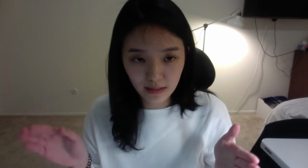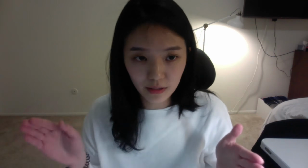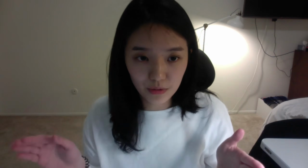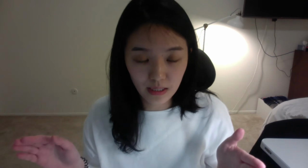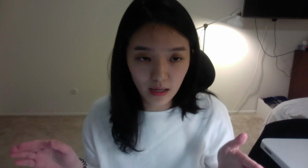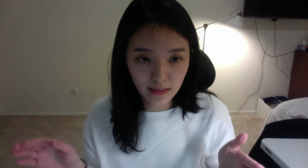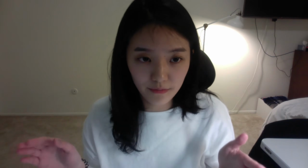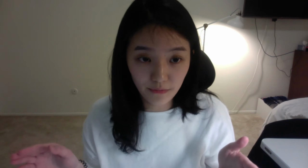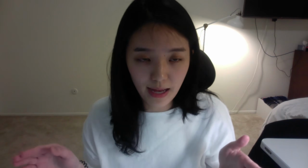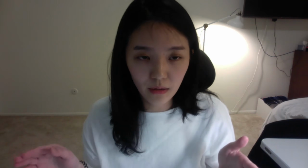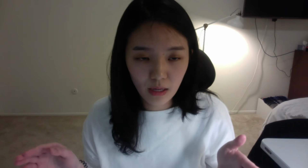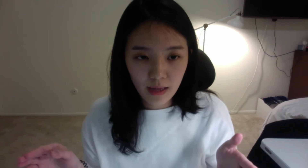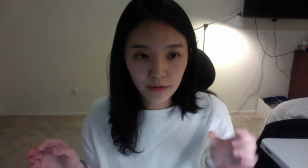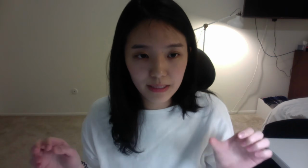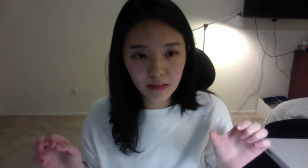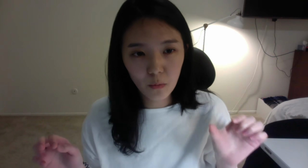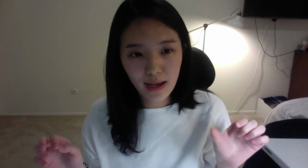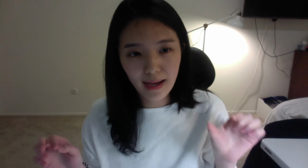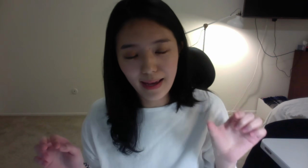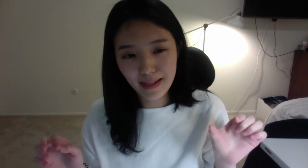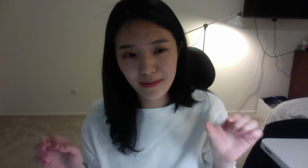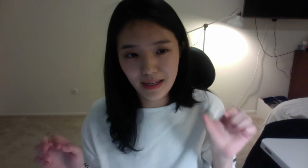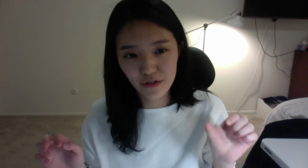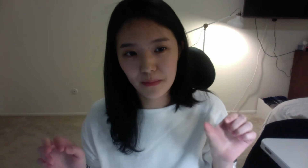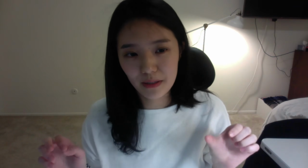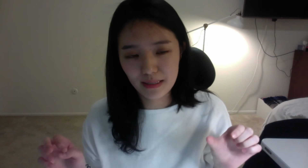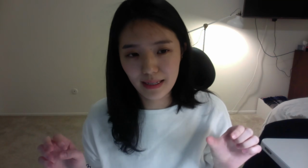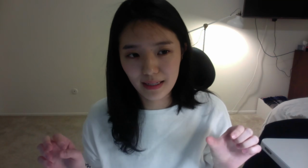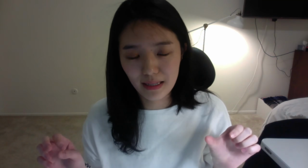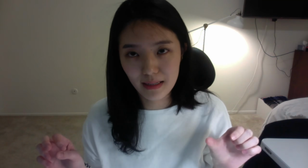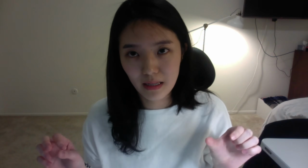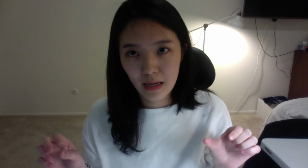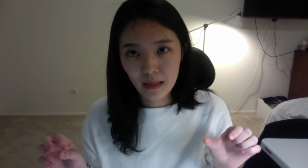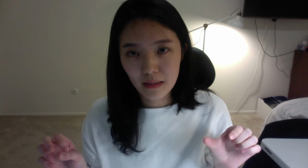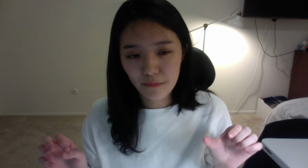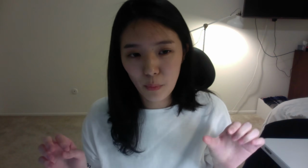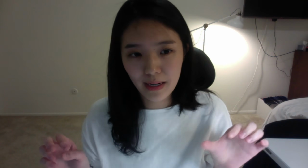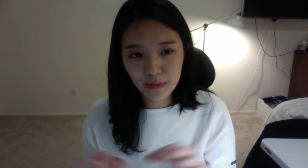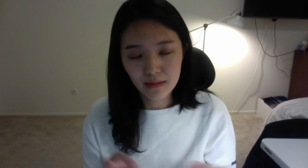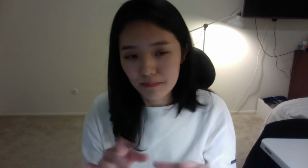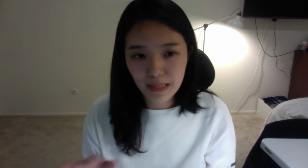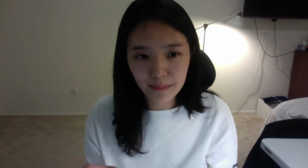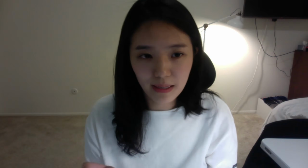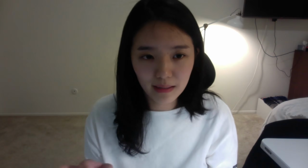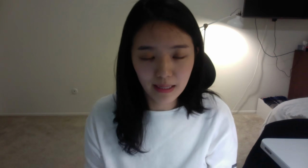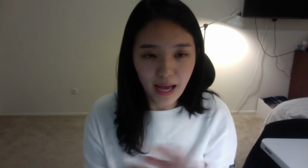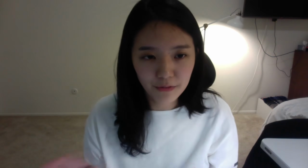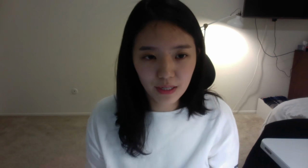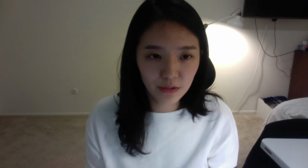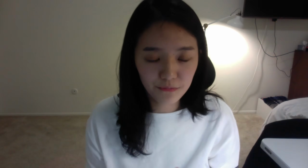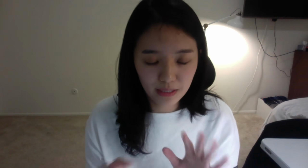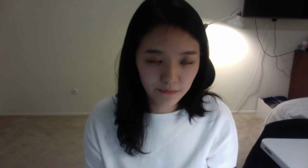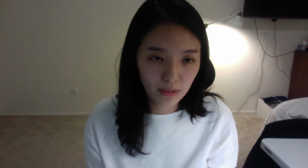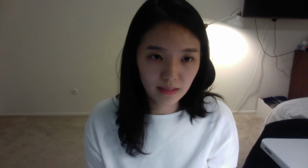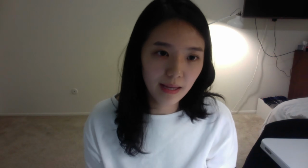the next acoustic onset of the vowel. The reason why I added that extra millisecond is when I was labeling, like after